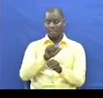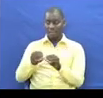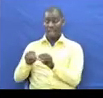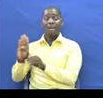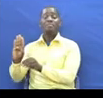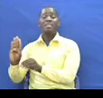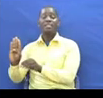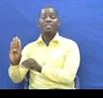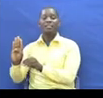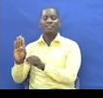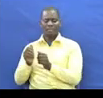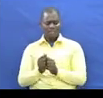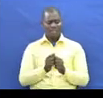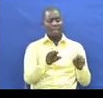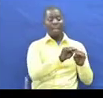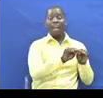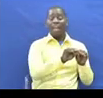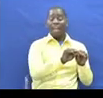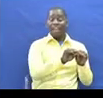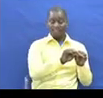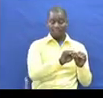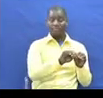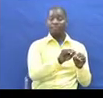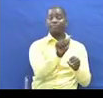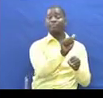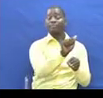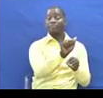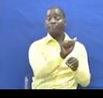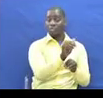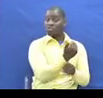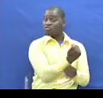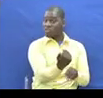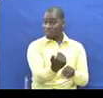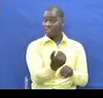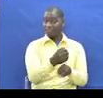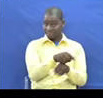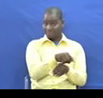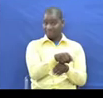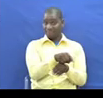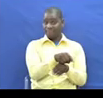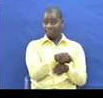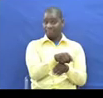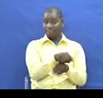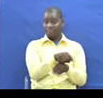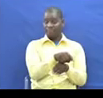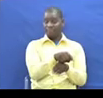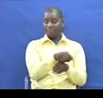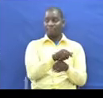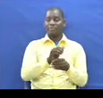that A is a set of children. That is, let A be set